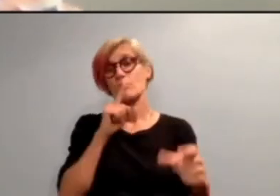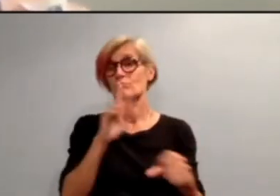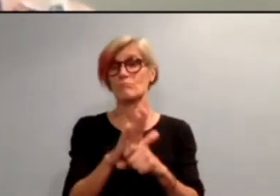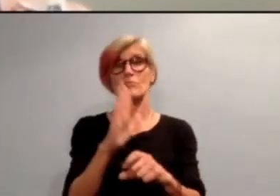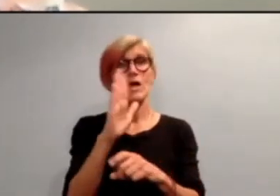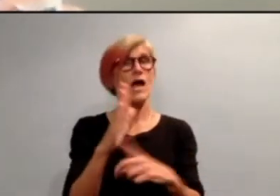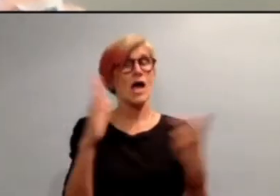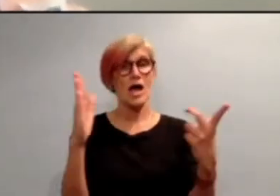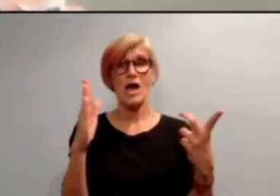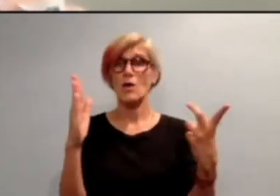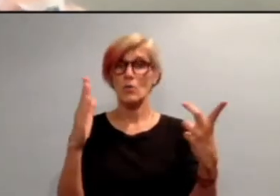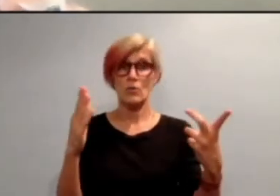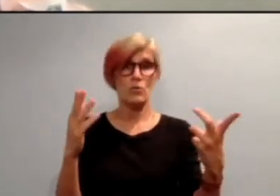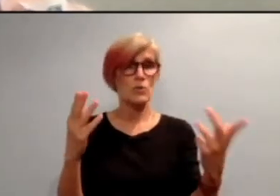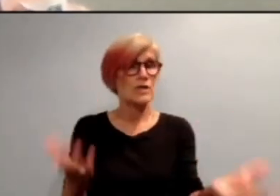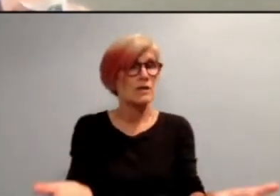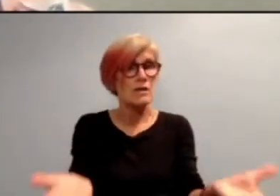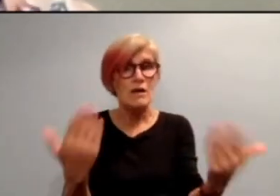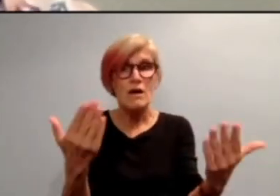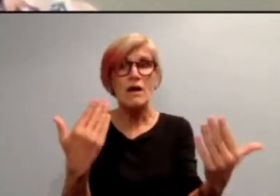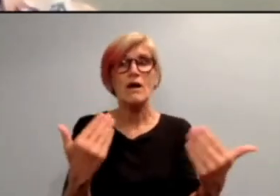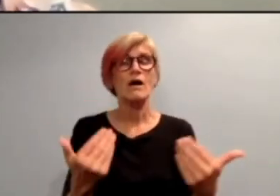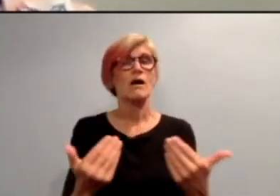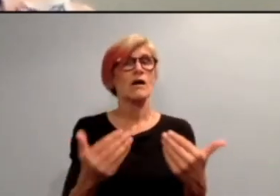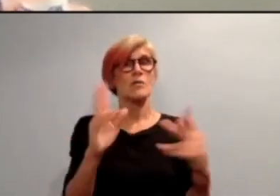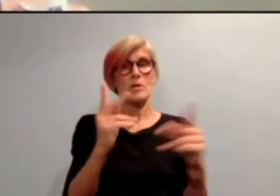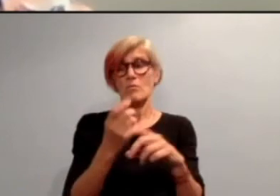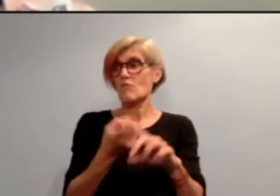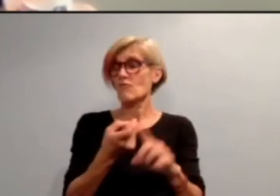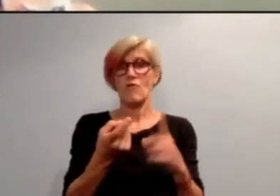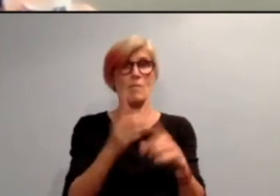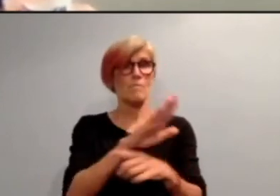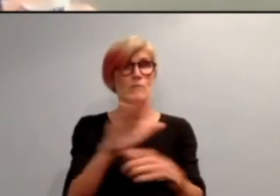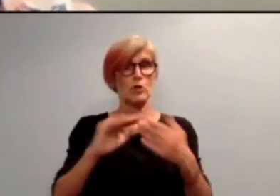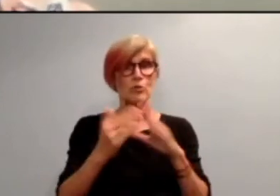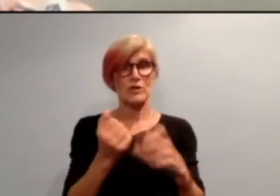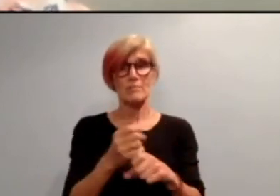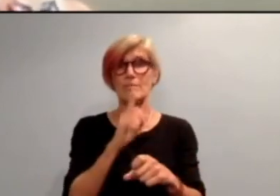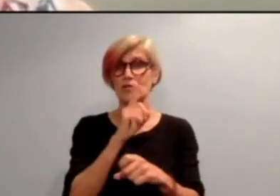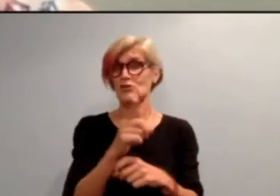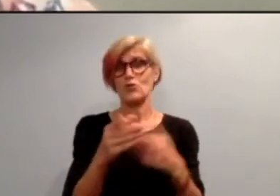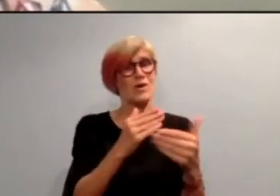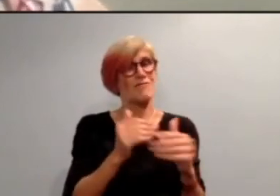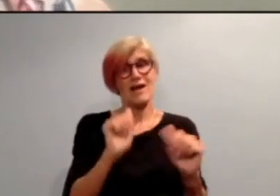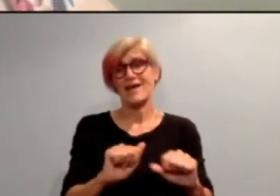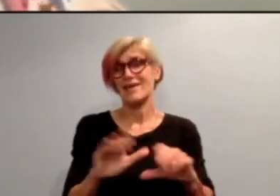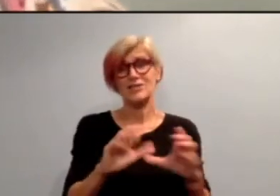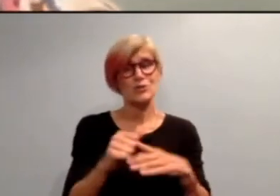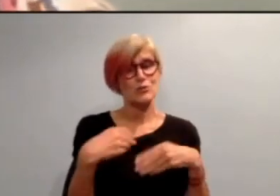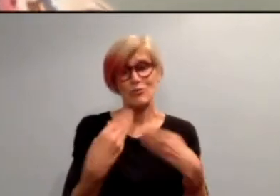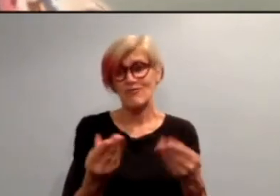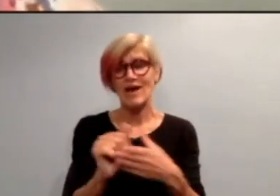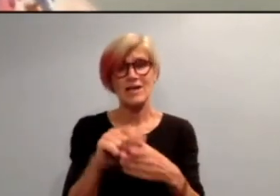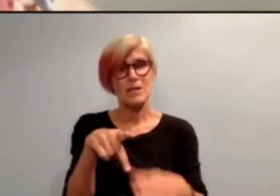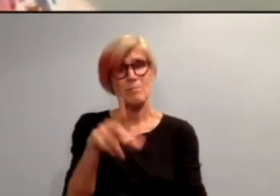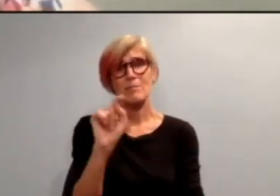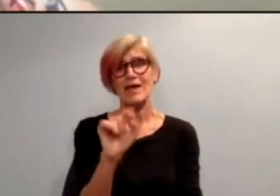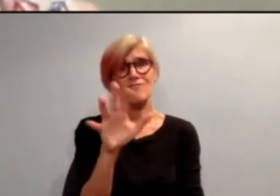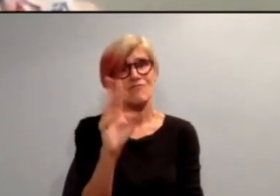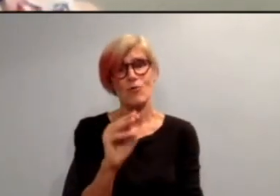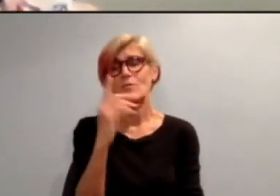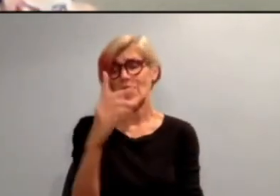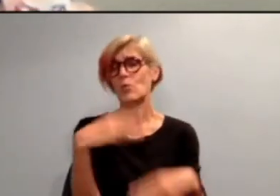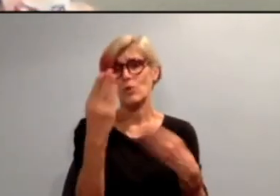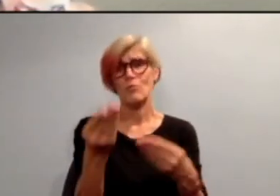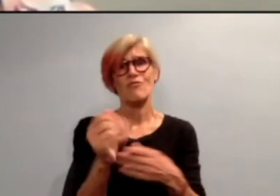amplify voices from within your community to make sure that you have the platform that you need, that whatever I can provide. And I appreciate the support that I've had over the years. I'm